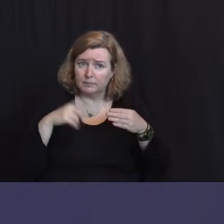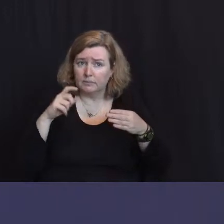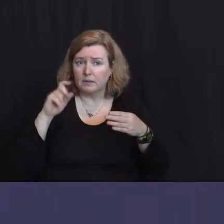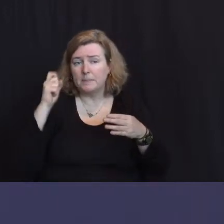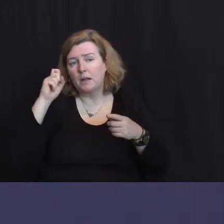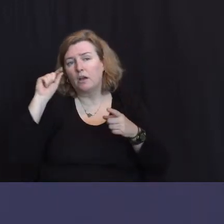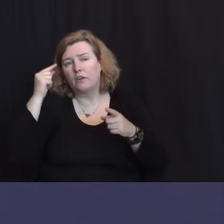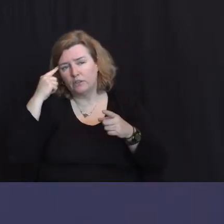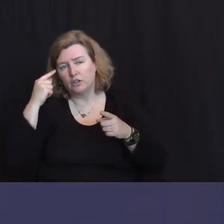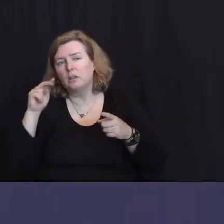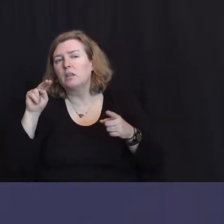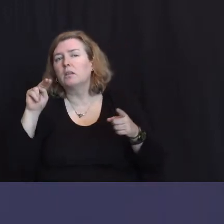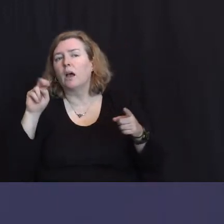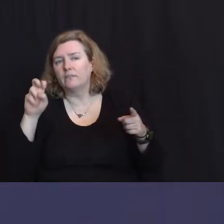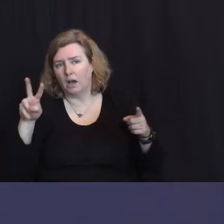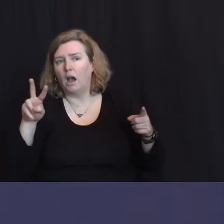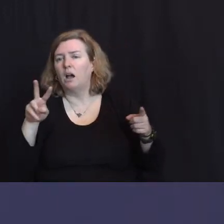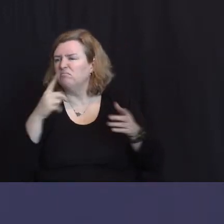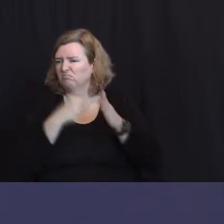more assiduously?